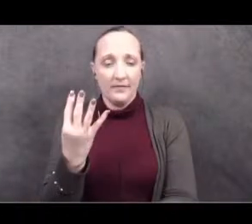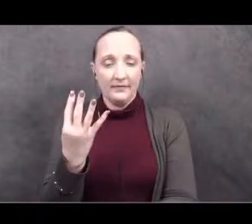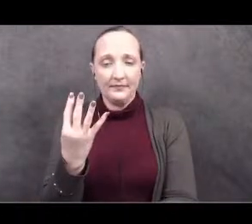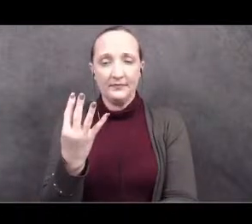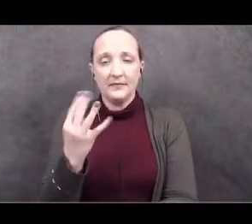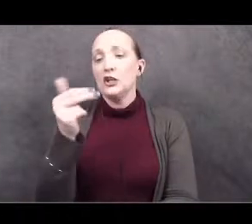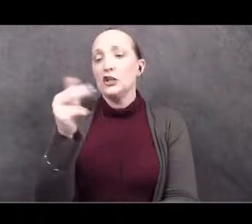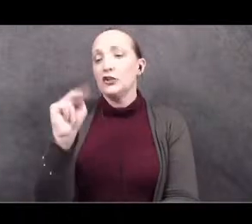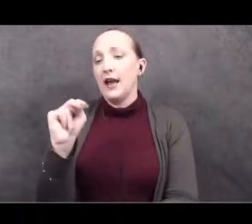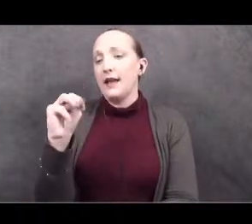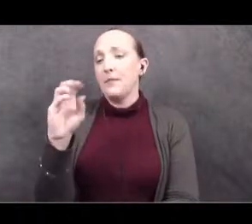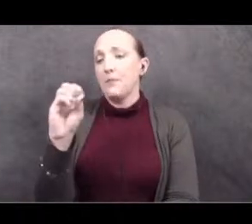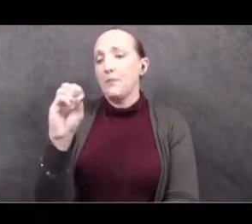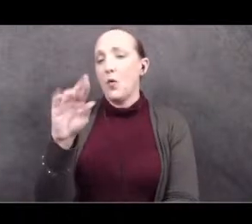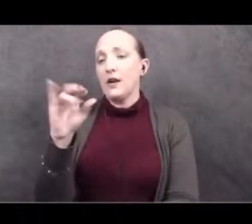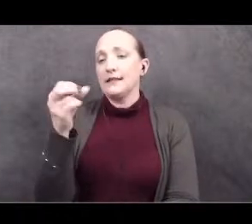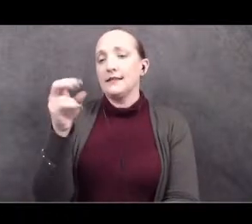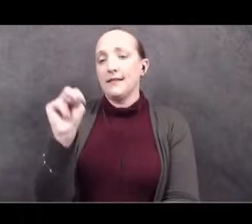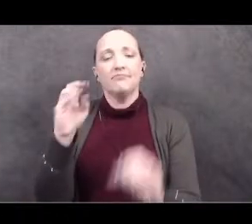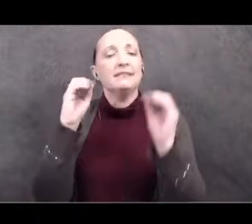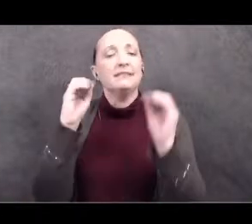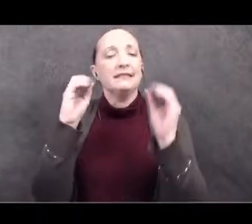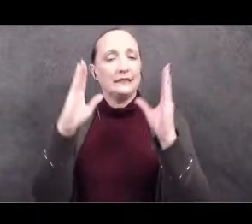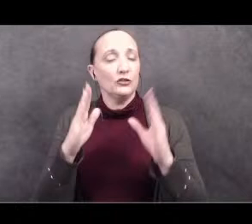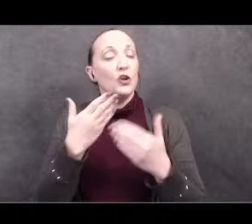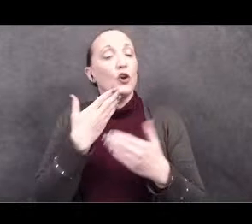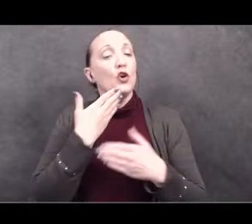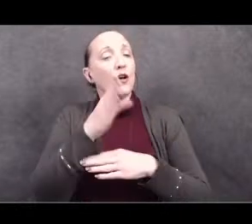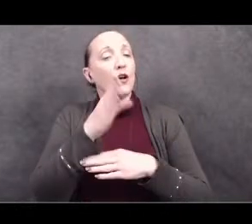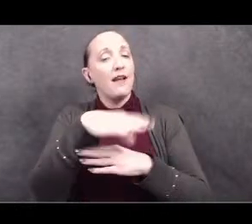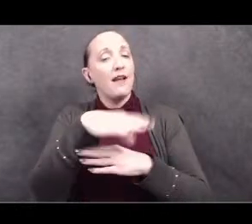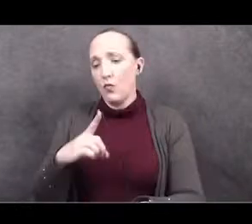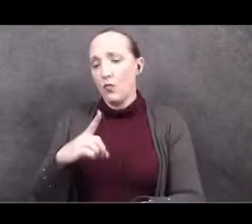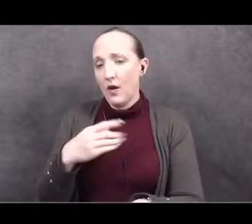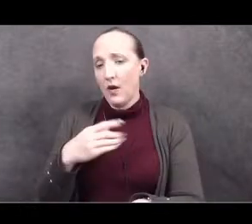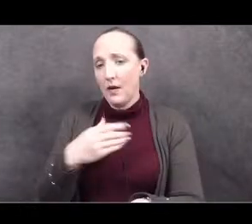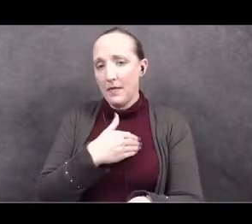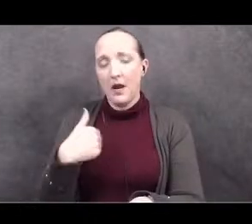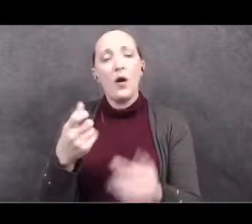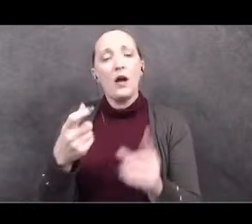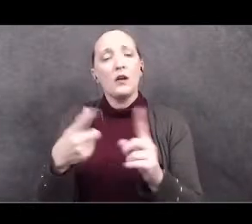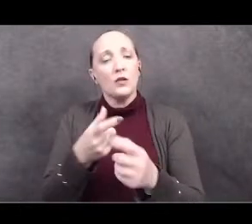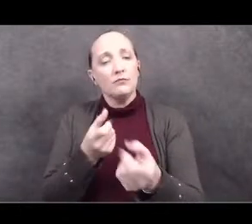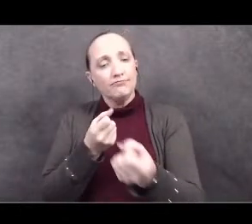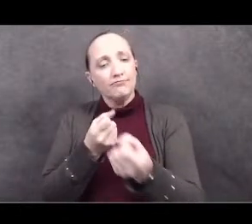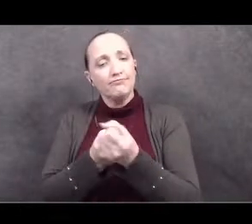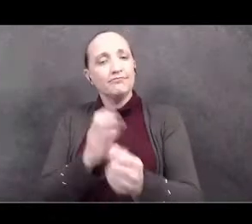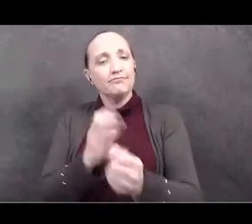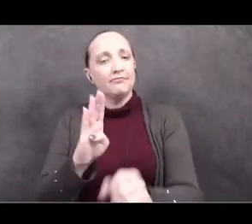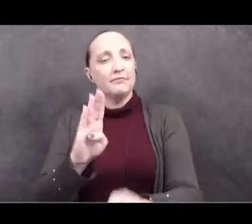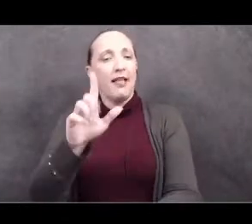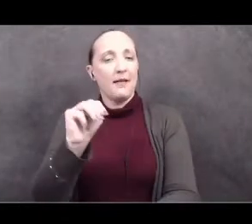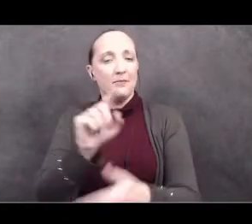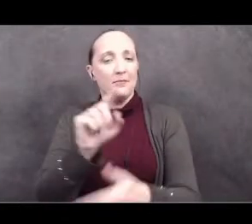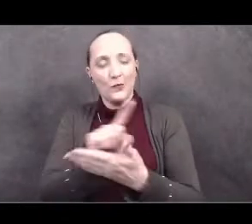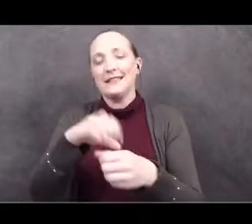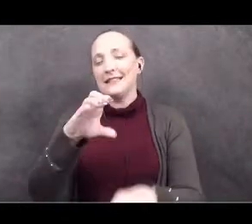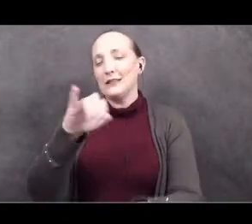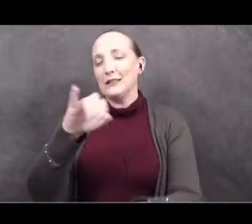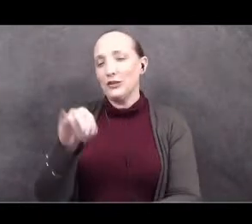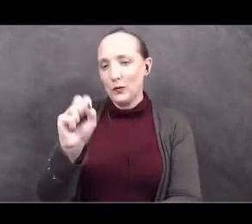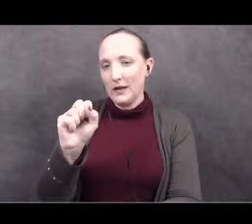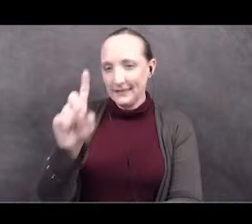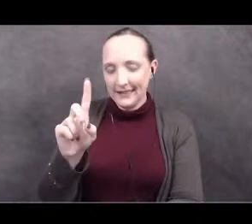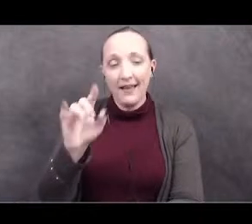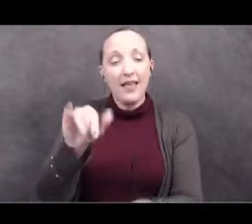teacher good afternoon board members I'd like to voice my support of the black lives matter week in cjusd a week of Celebration as